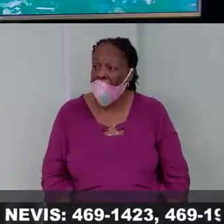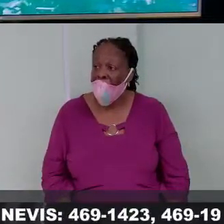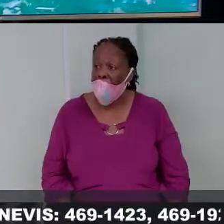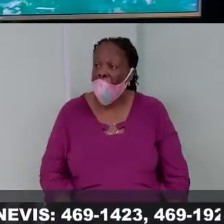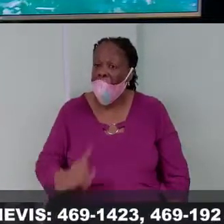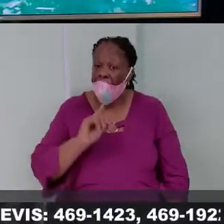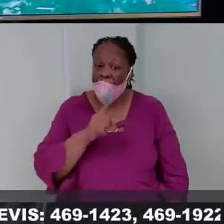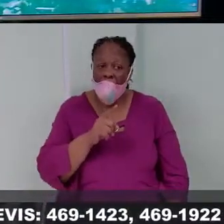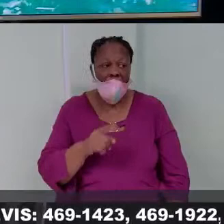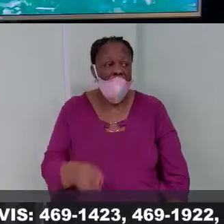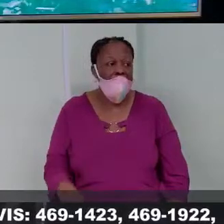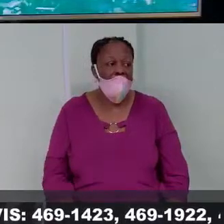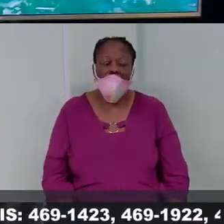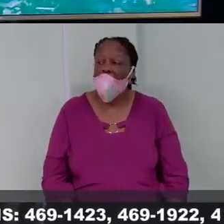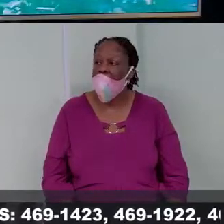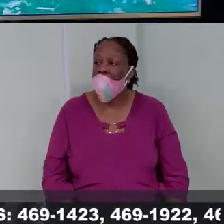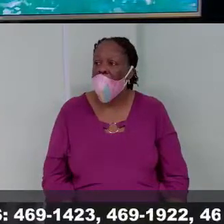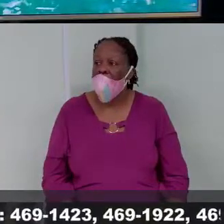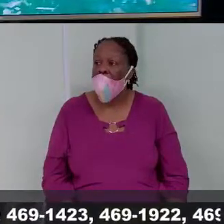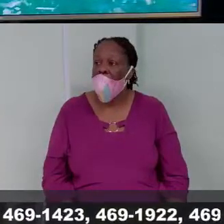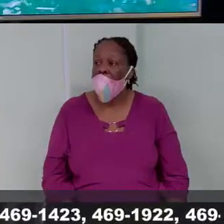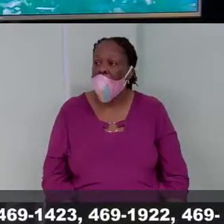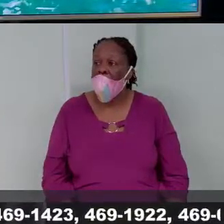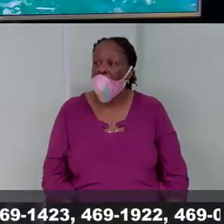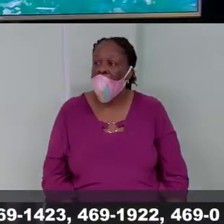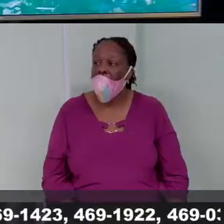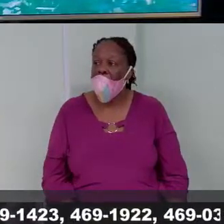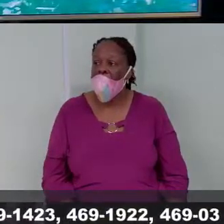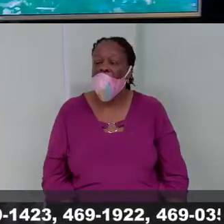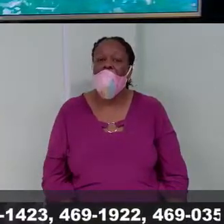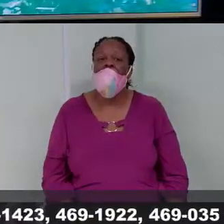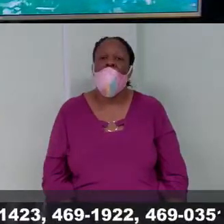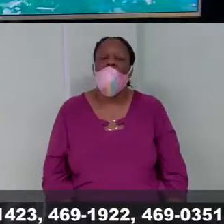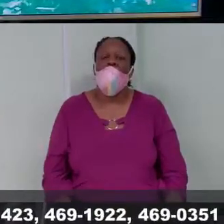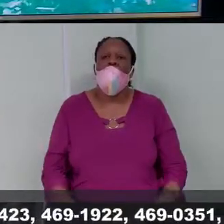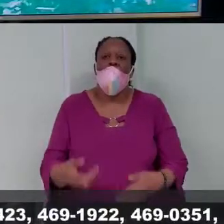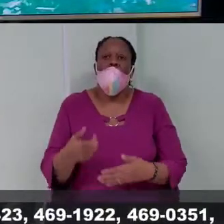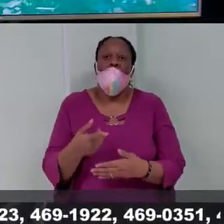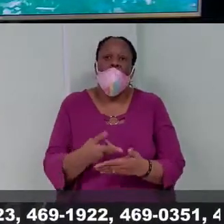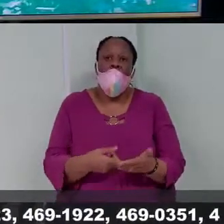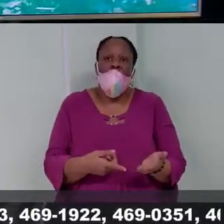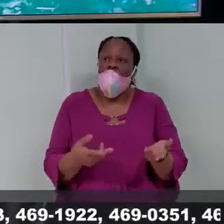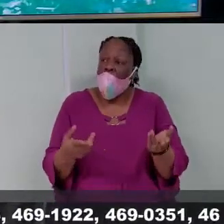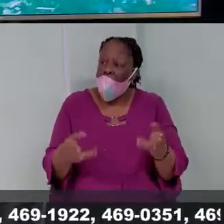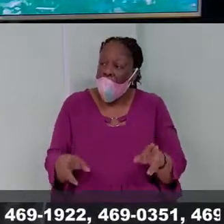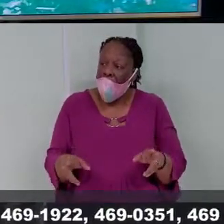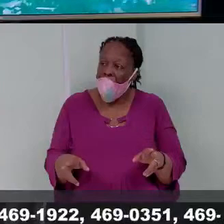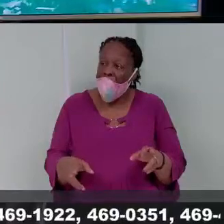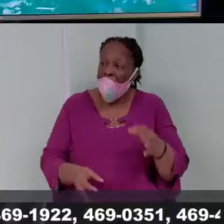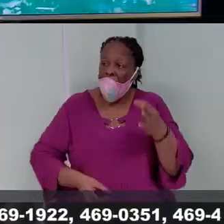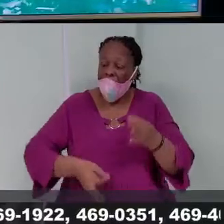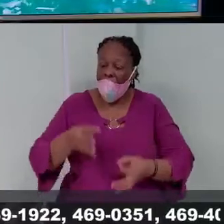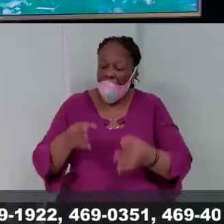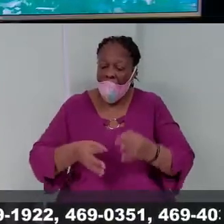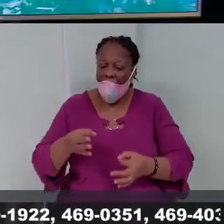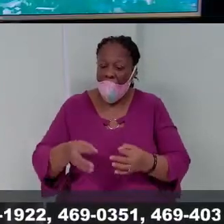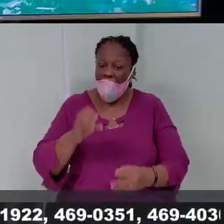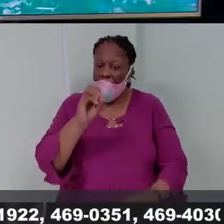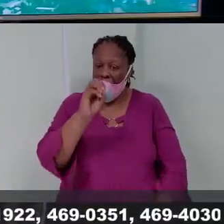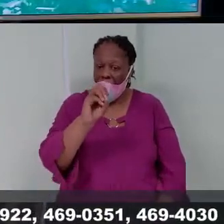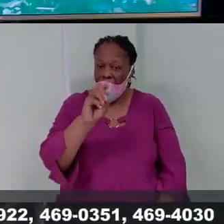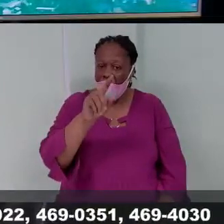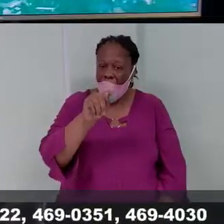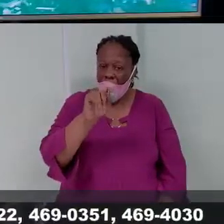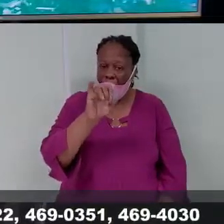the terms and conditions depends on where you are in quarantine. And so if you are at the Ocean Terrace Inn,